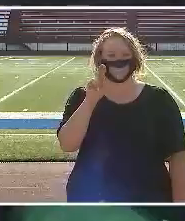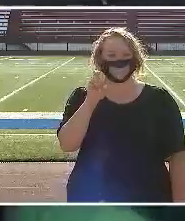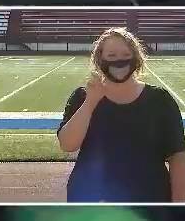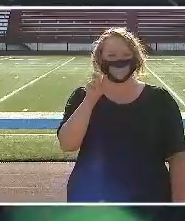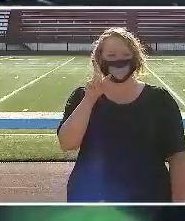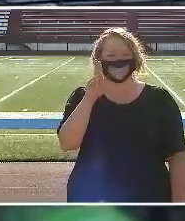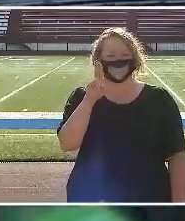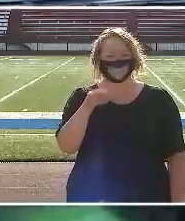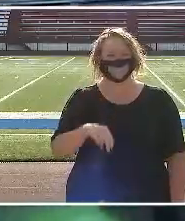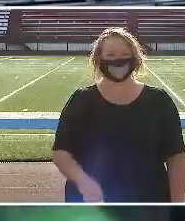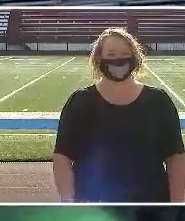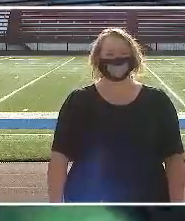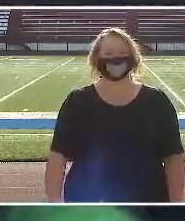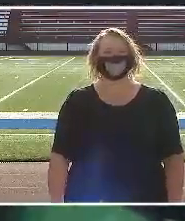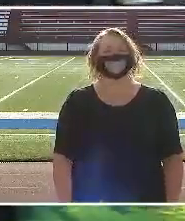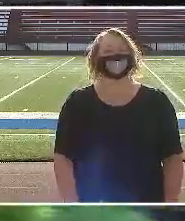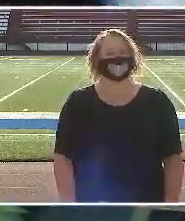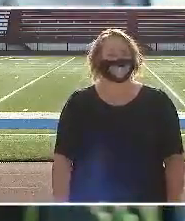Katie Scott.